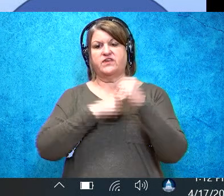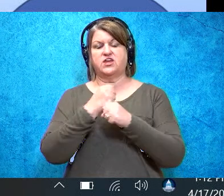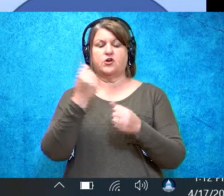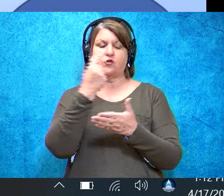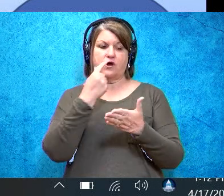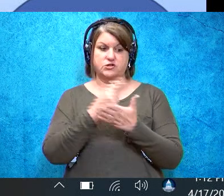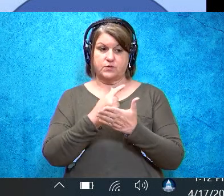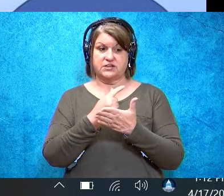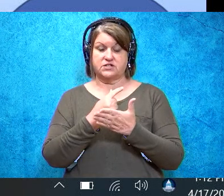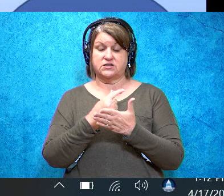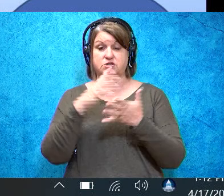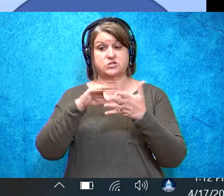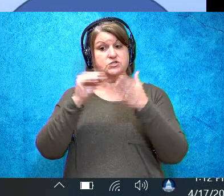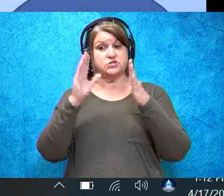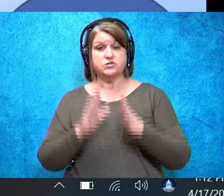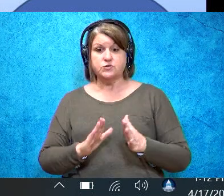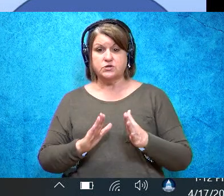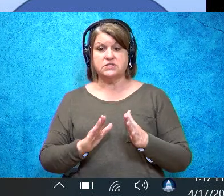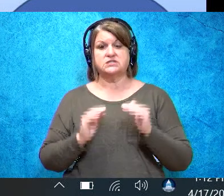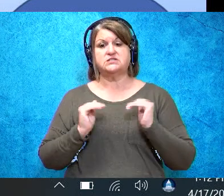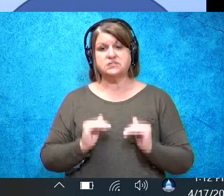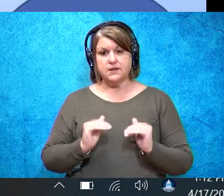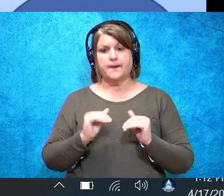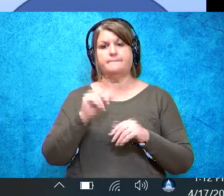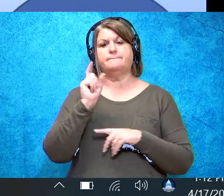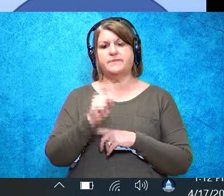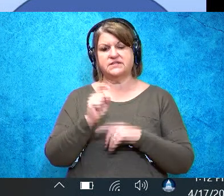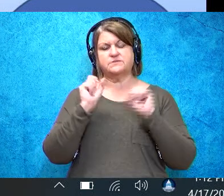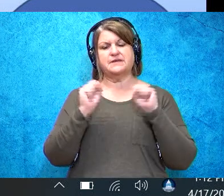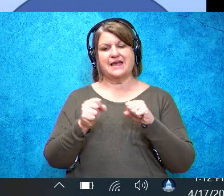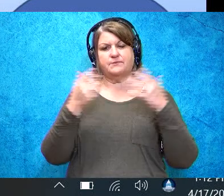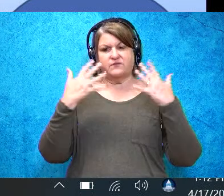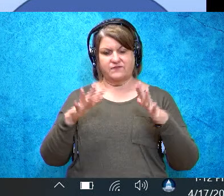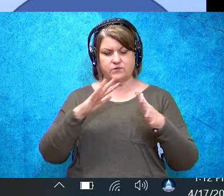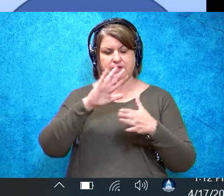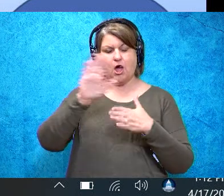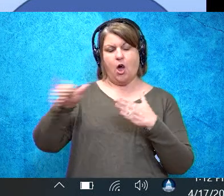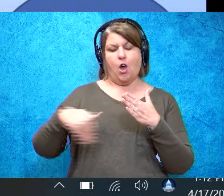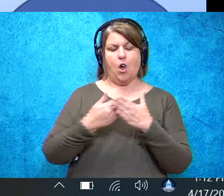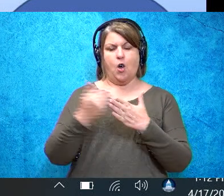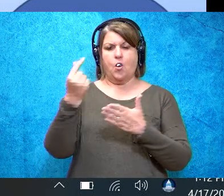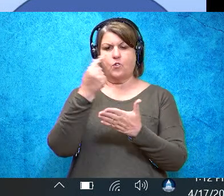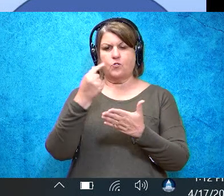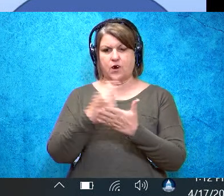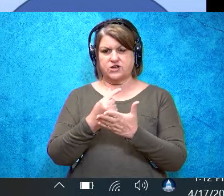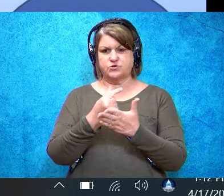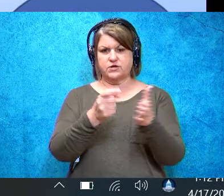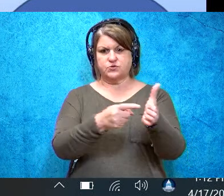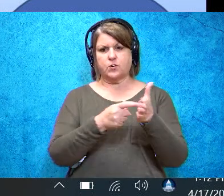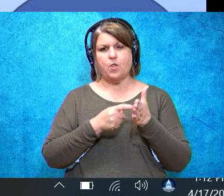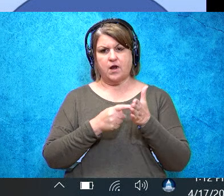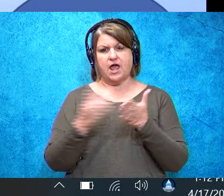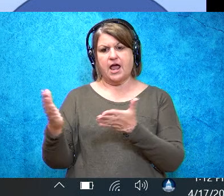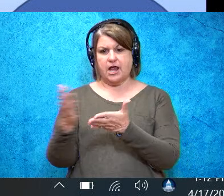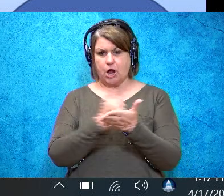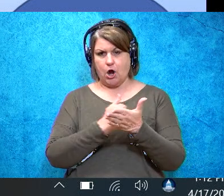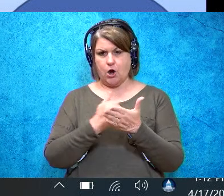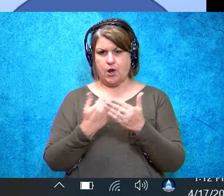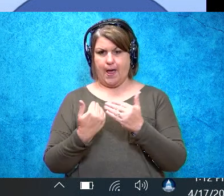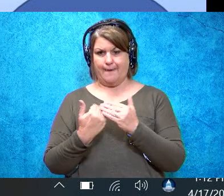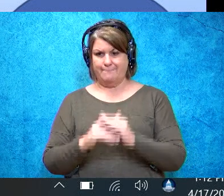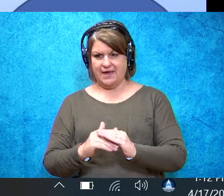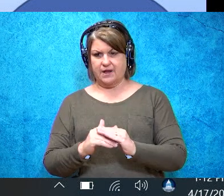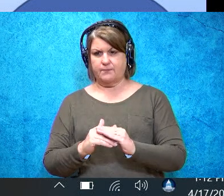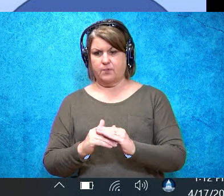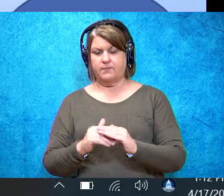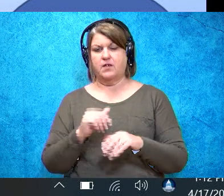Students must be able to complete all graduation requirements and earn a minimum of at least 28 or 30